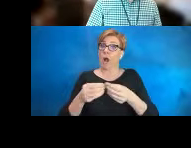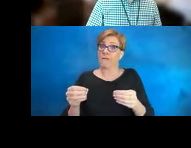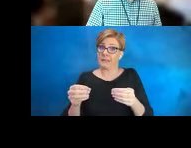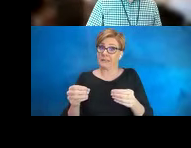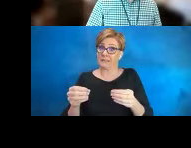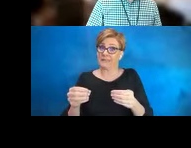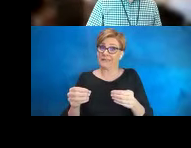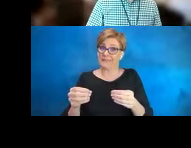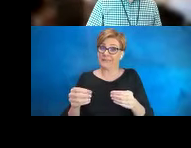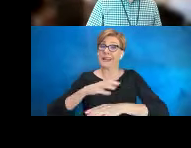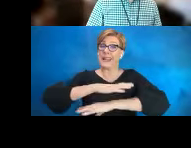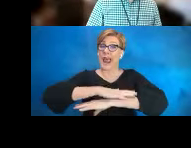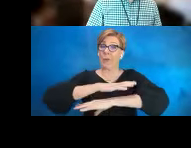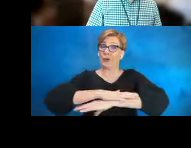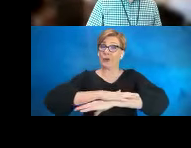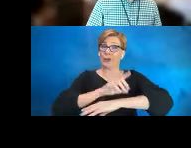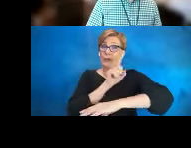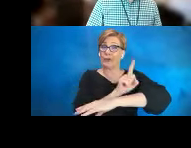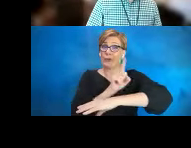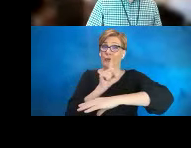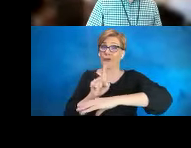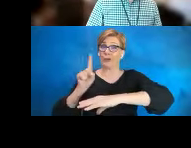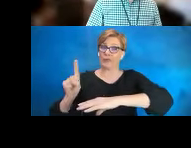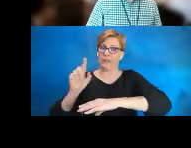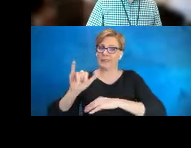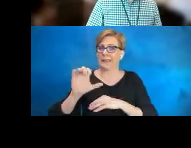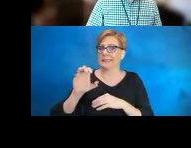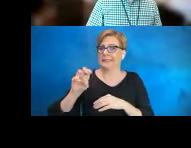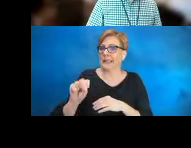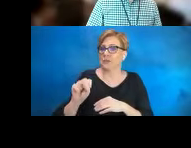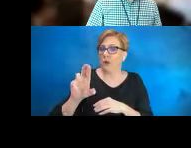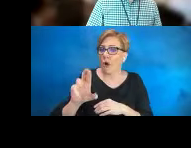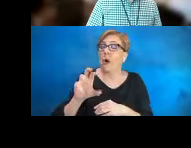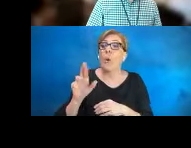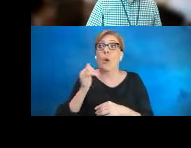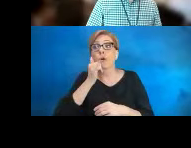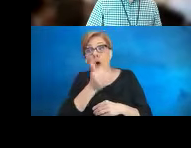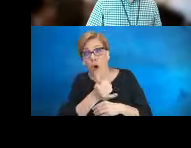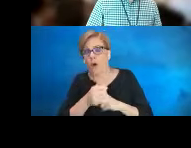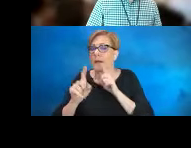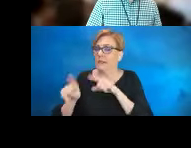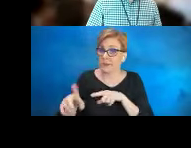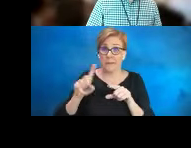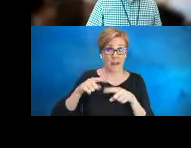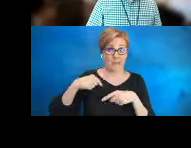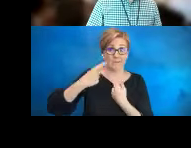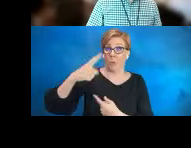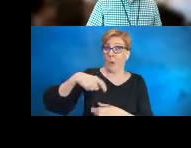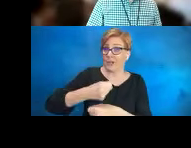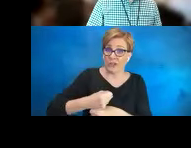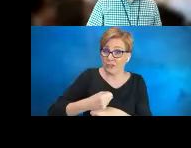there's been this major shifting in the last year, where now